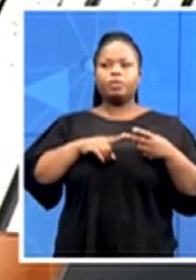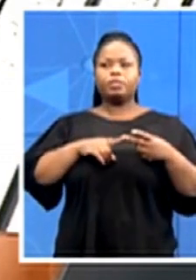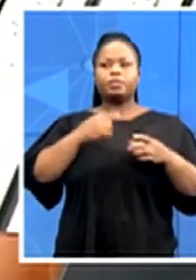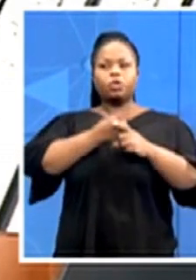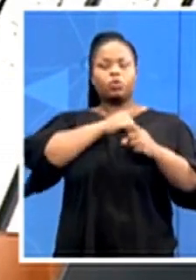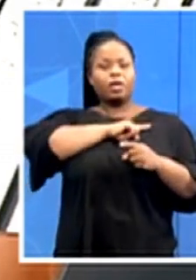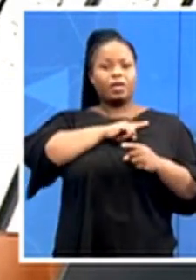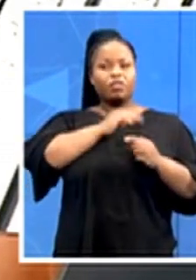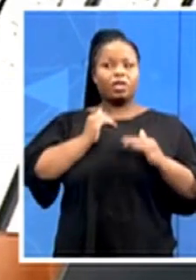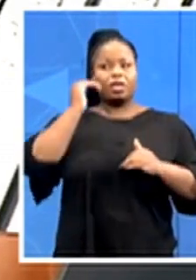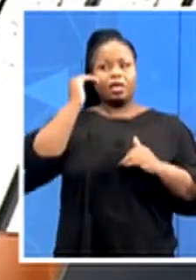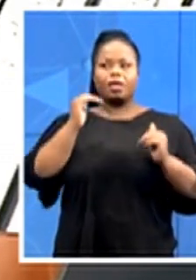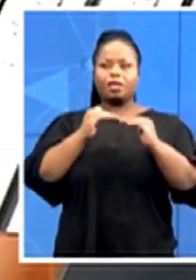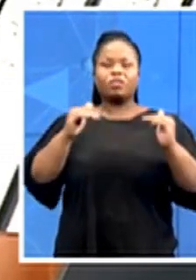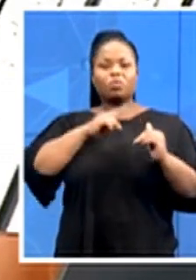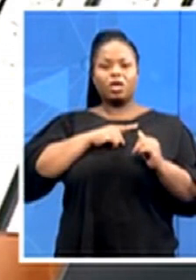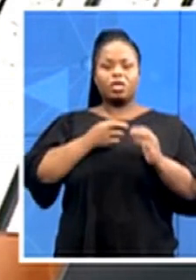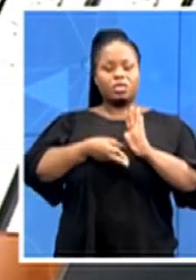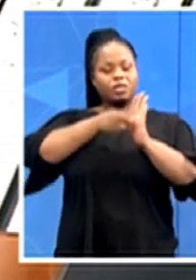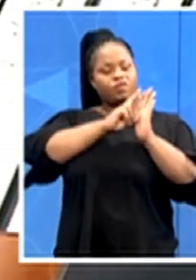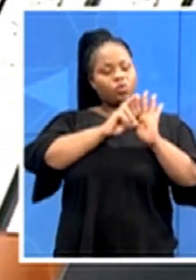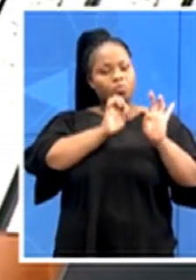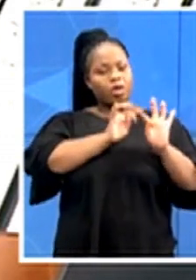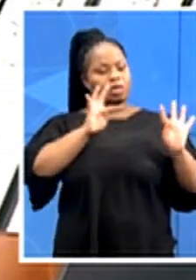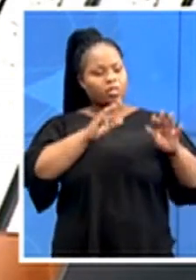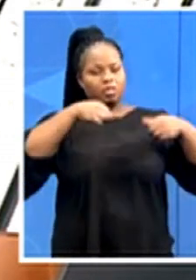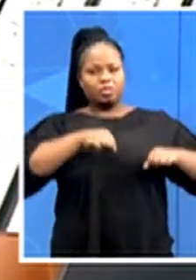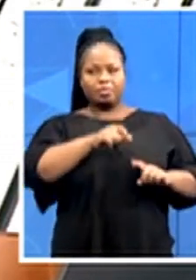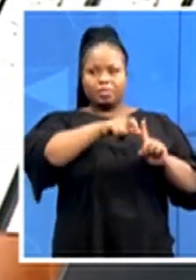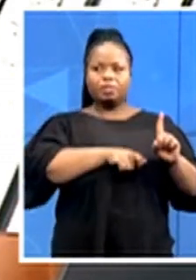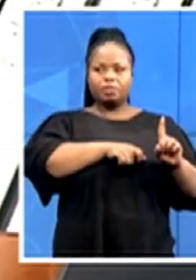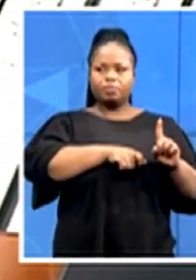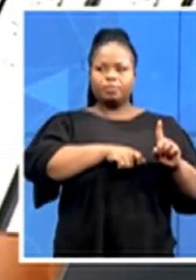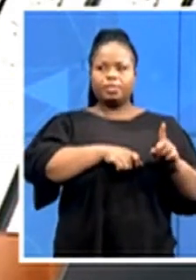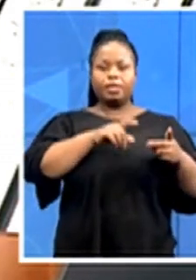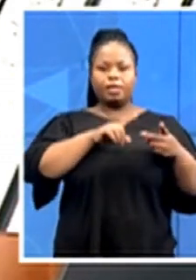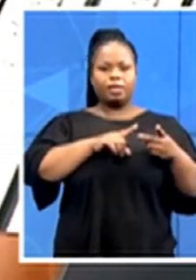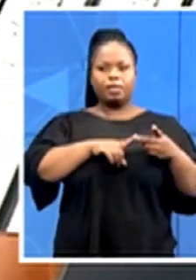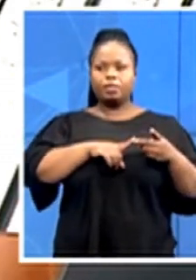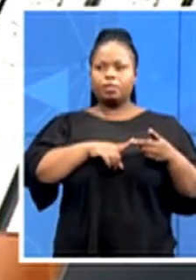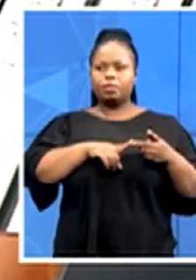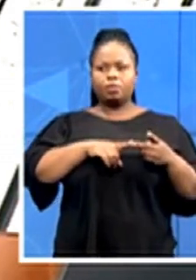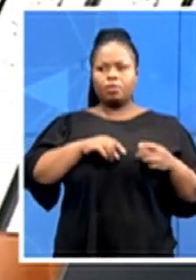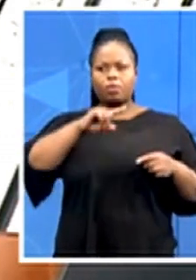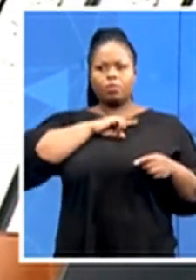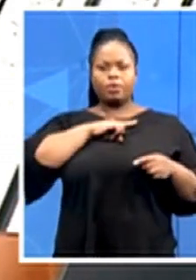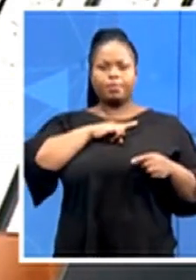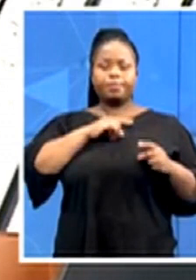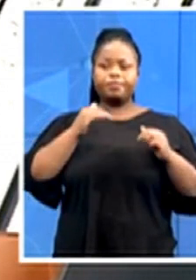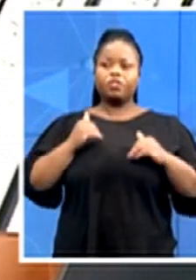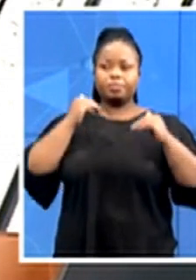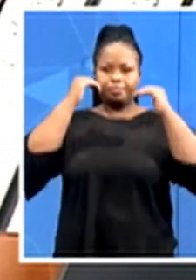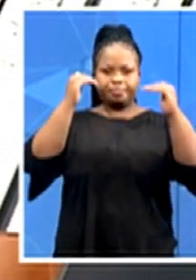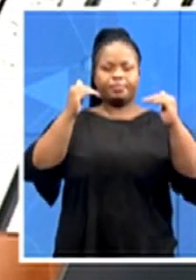which was chaired by Dr. Sydney Mufamadi, is at an advanced stage. I'm assured by the leadership of